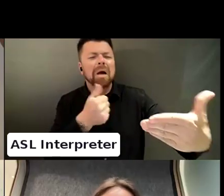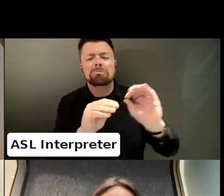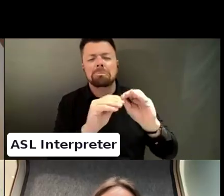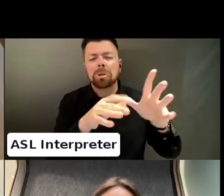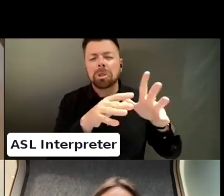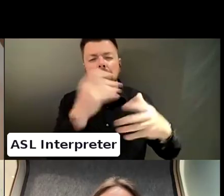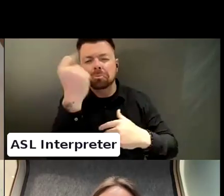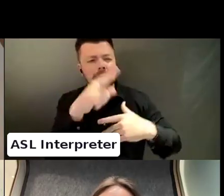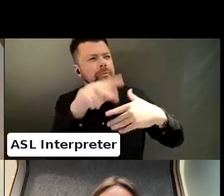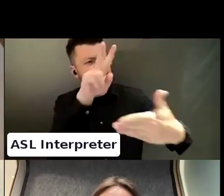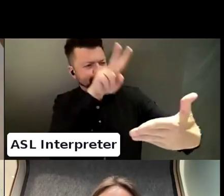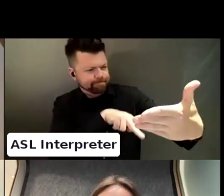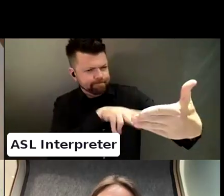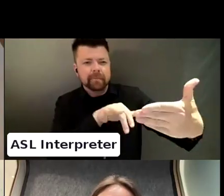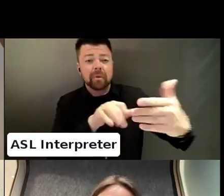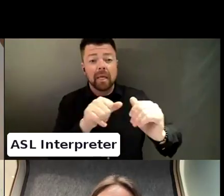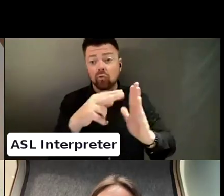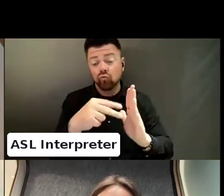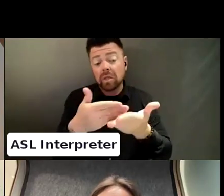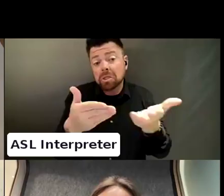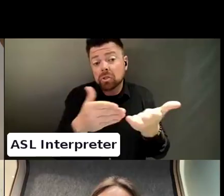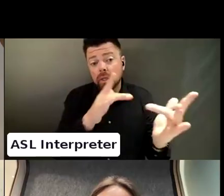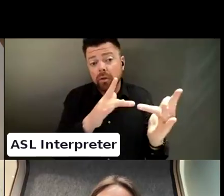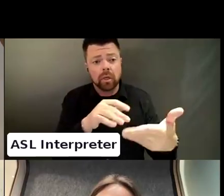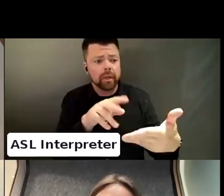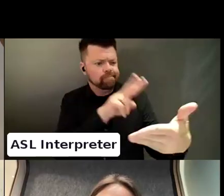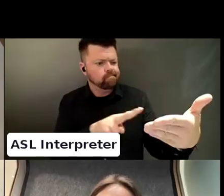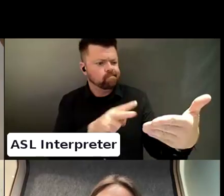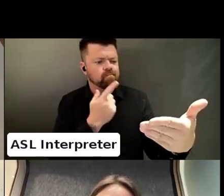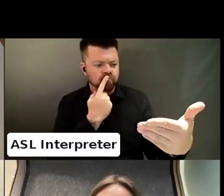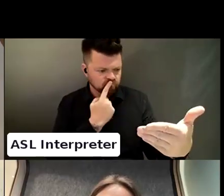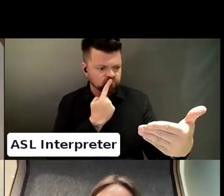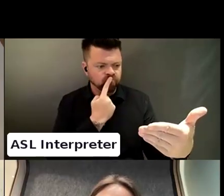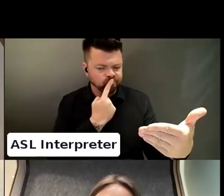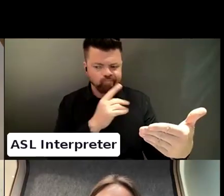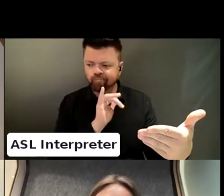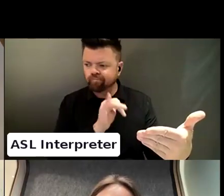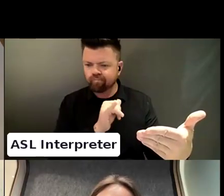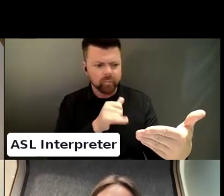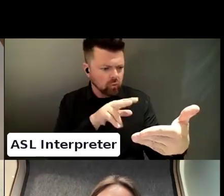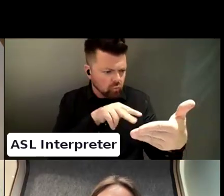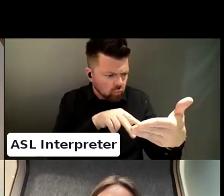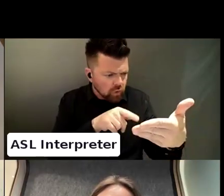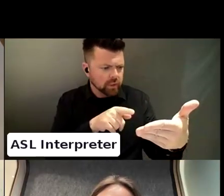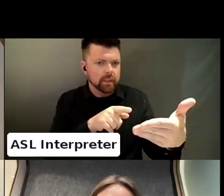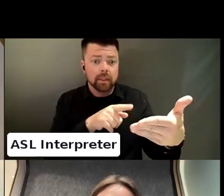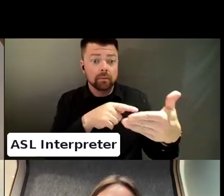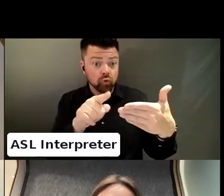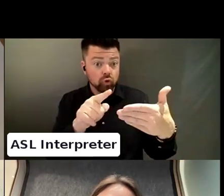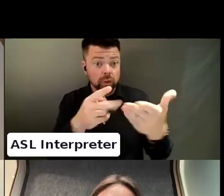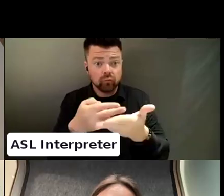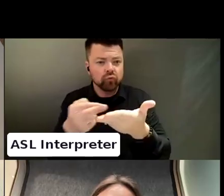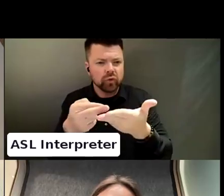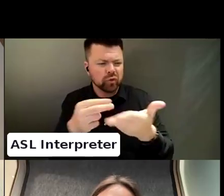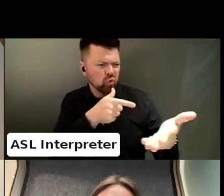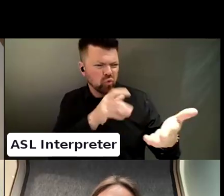You can read a lot of things on the internet, be sure and be cautious about what you're reading. Check your source because a lot of people will have a lot